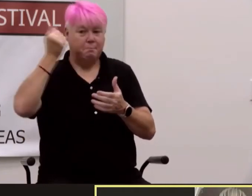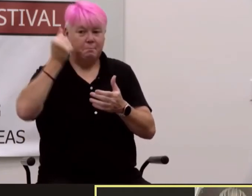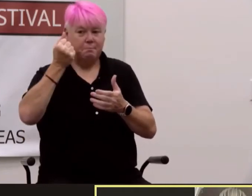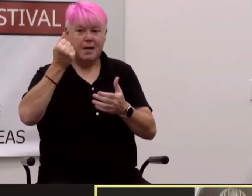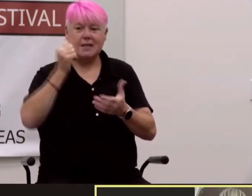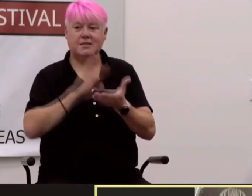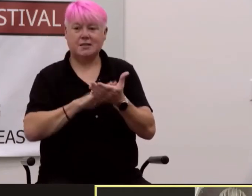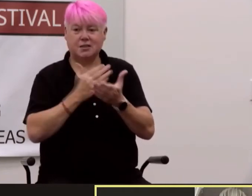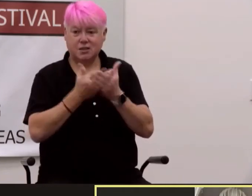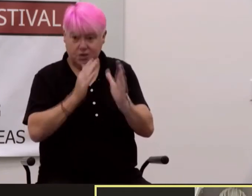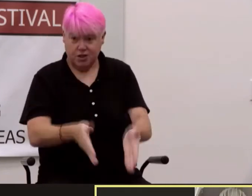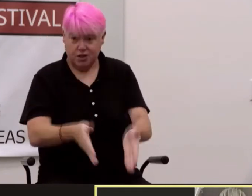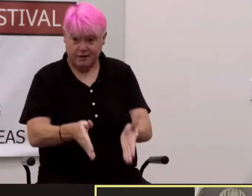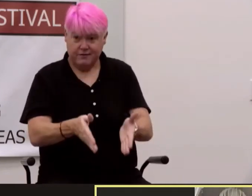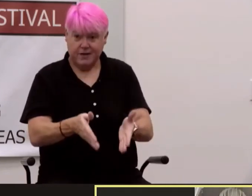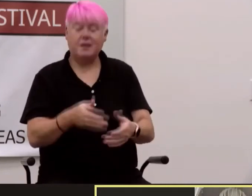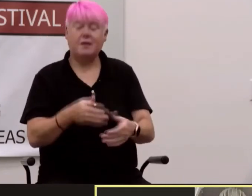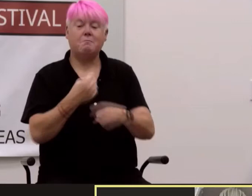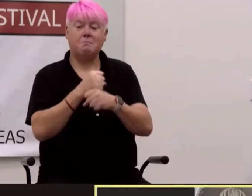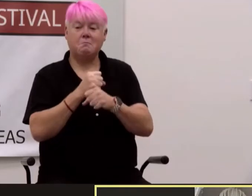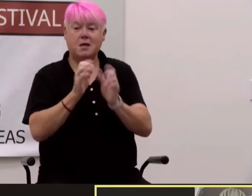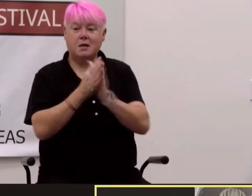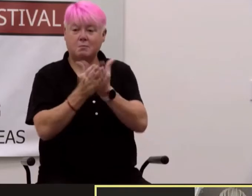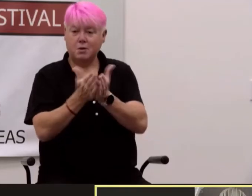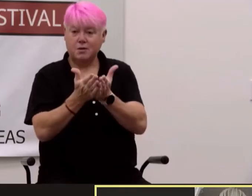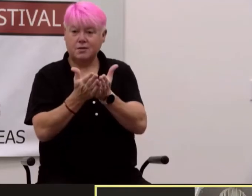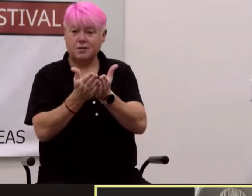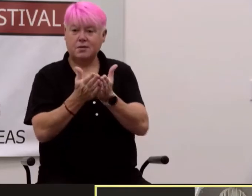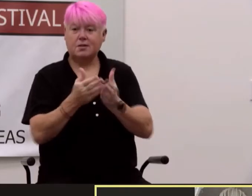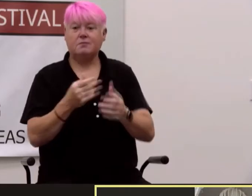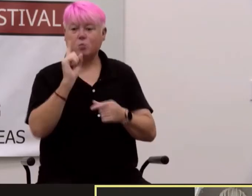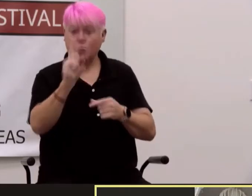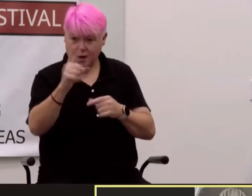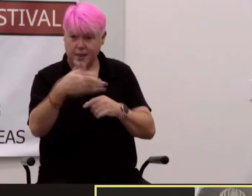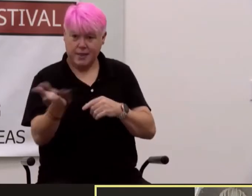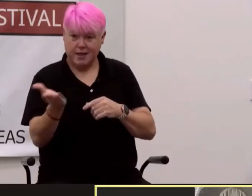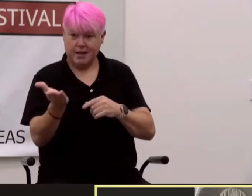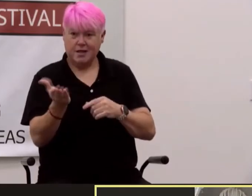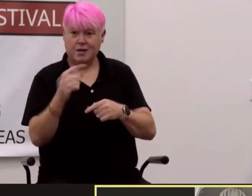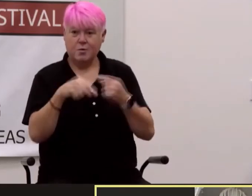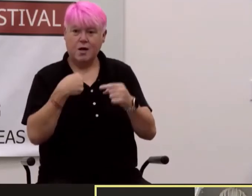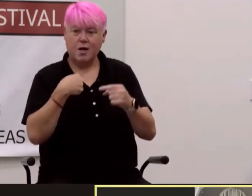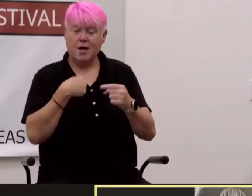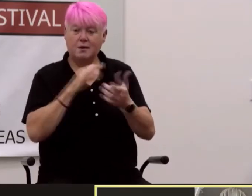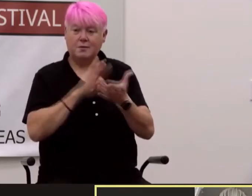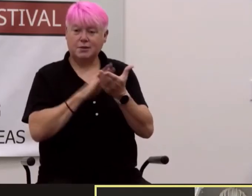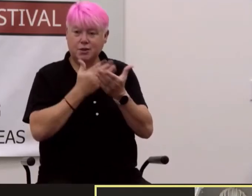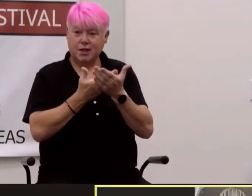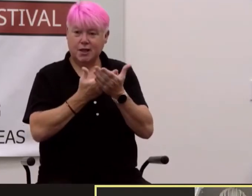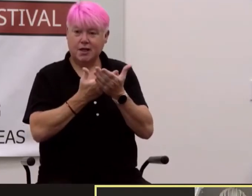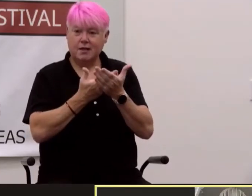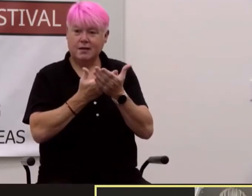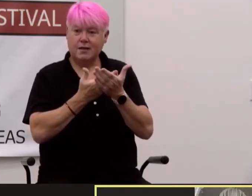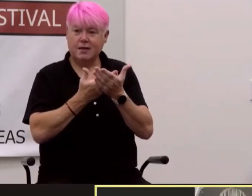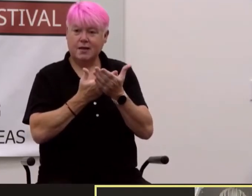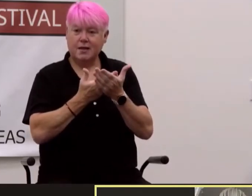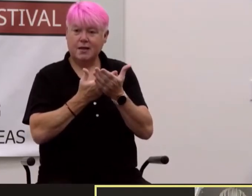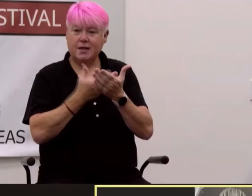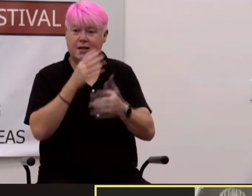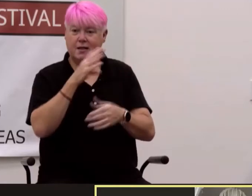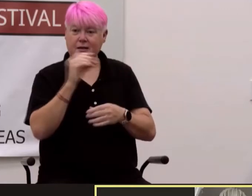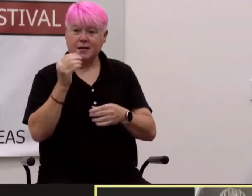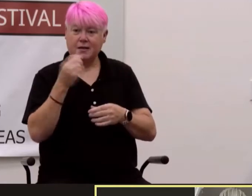these cookbooks and all this stuff. And you know what it was? When I was cooking, and